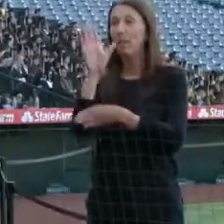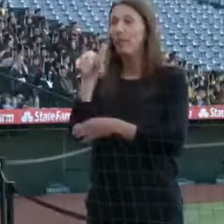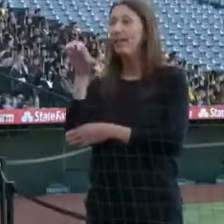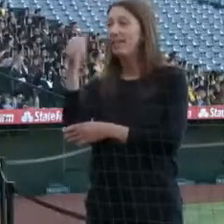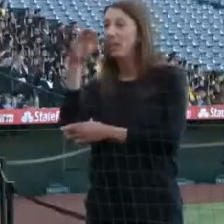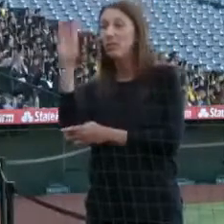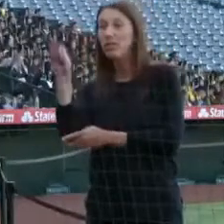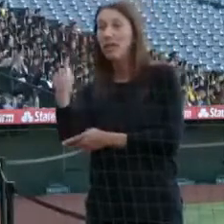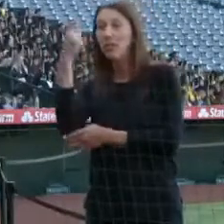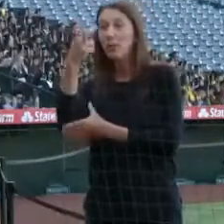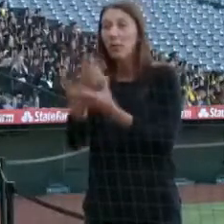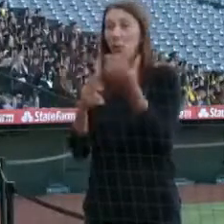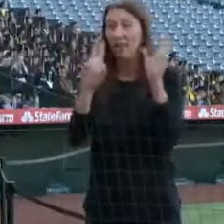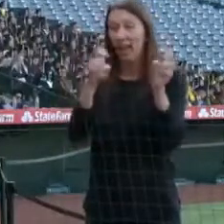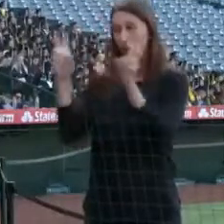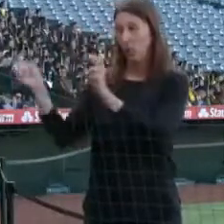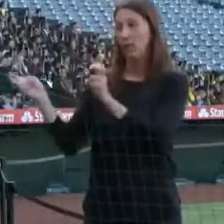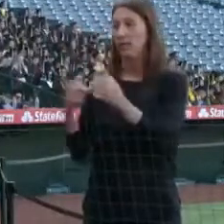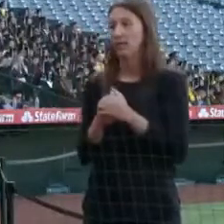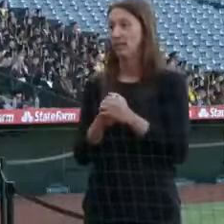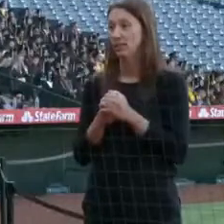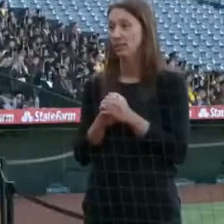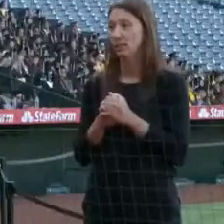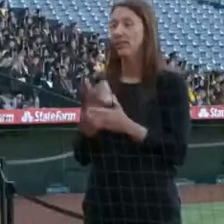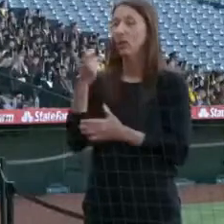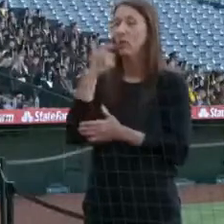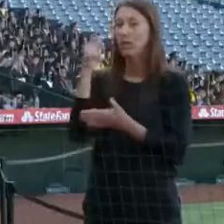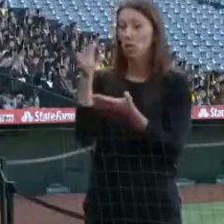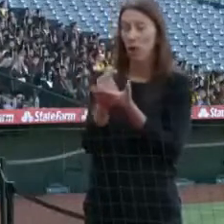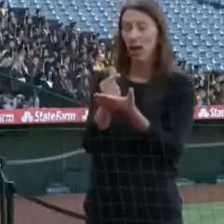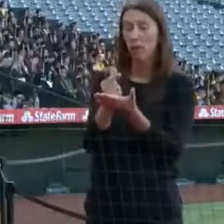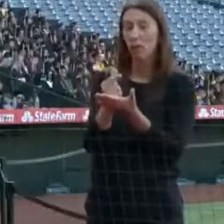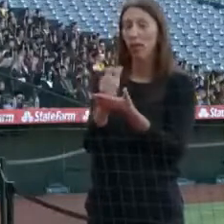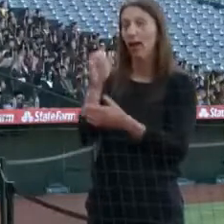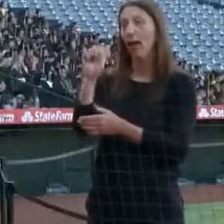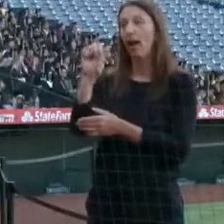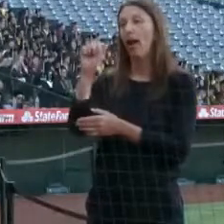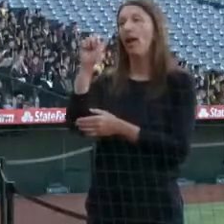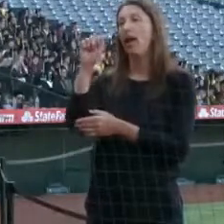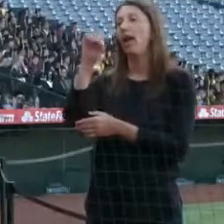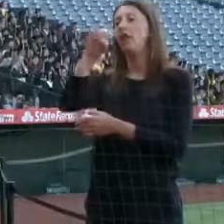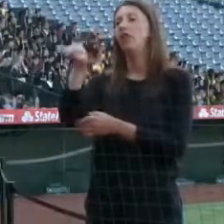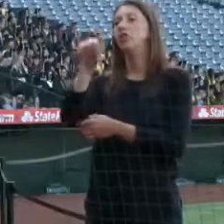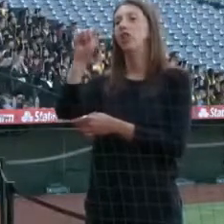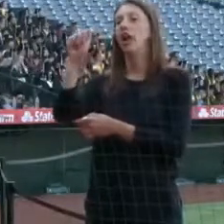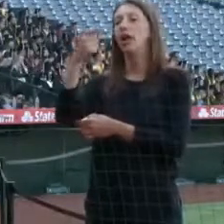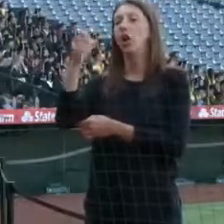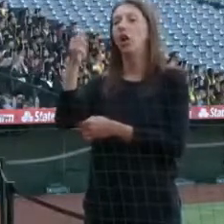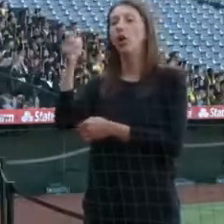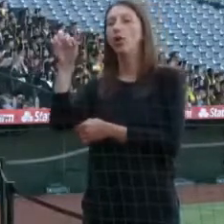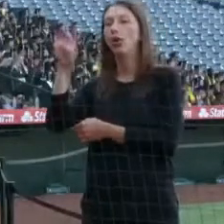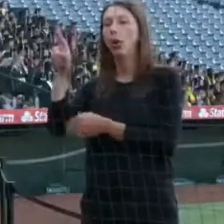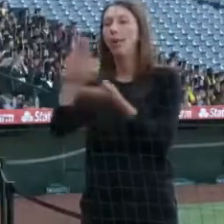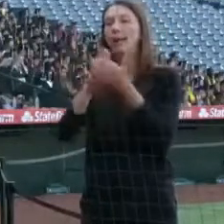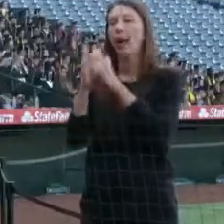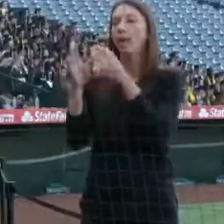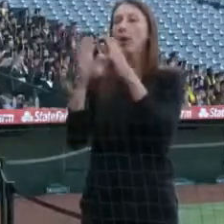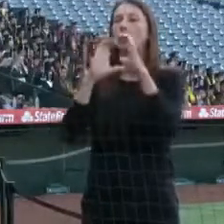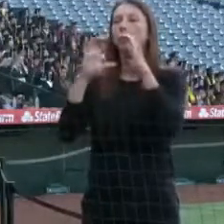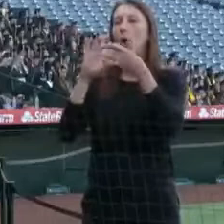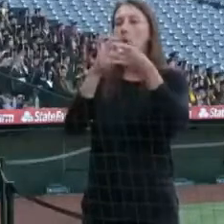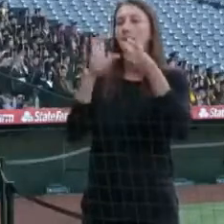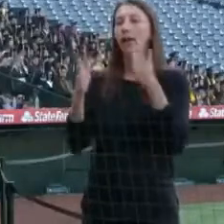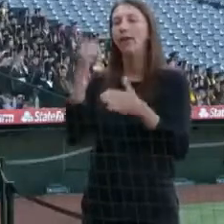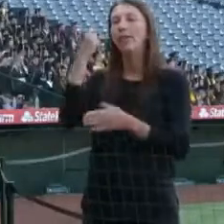10% in both categories. A recent graduate, Asia Garner, became the communications coordinator for none other